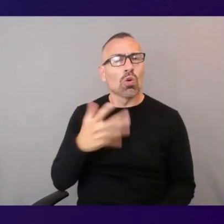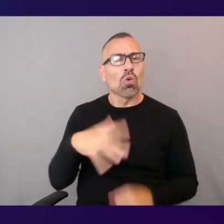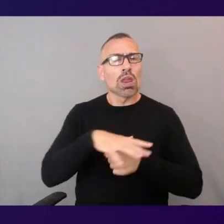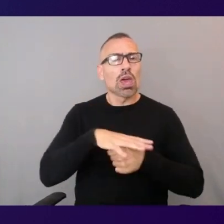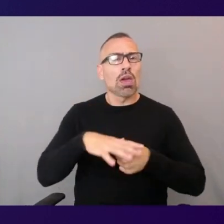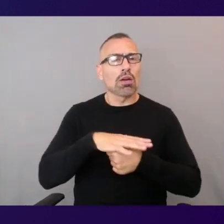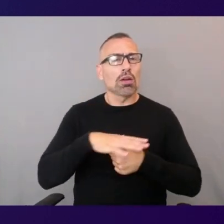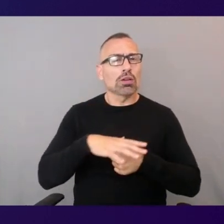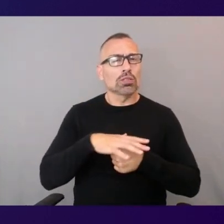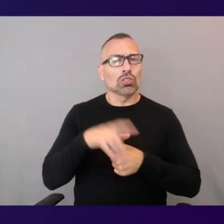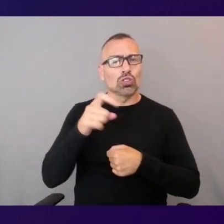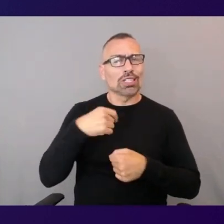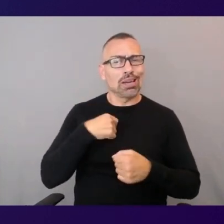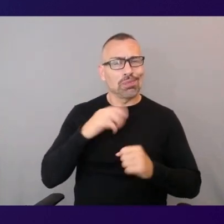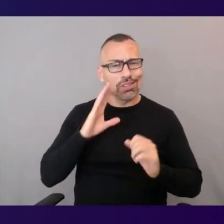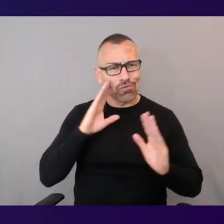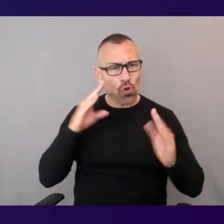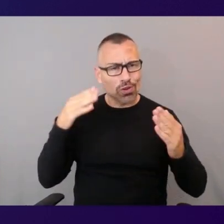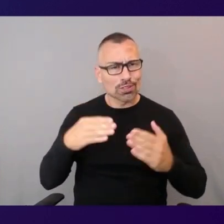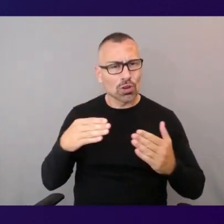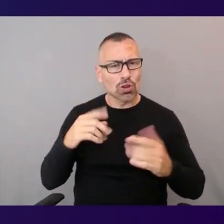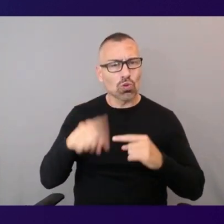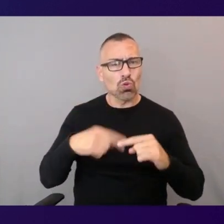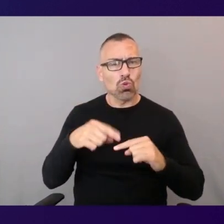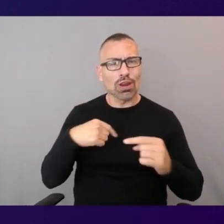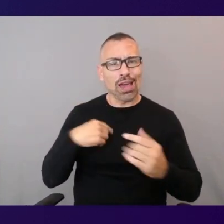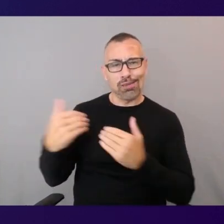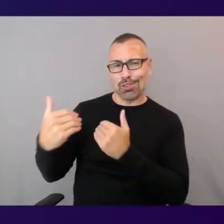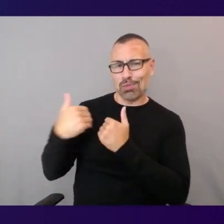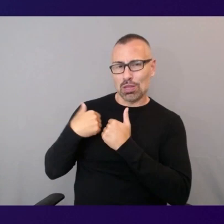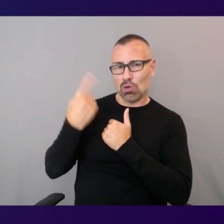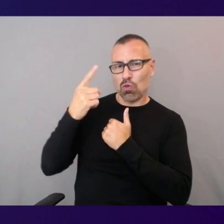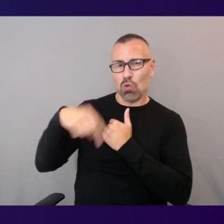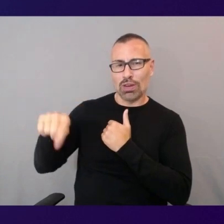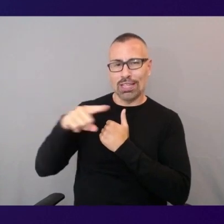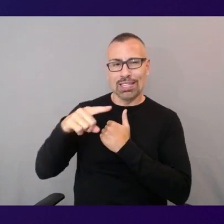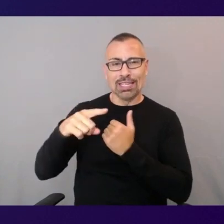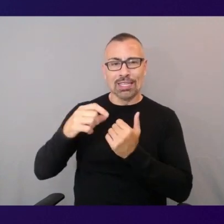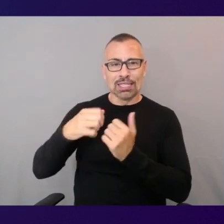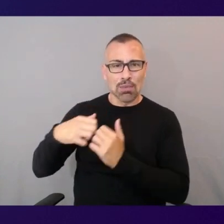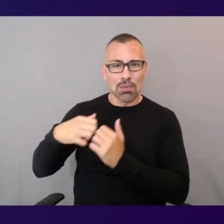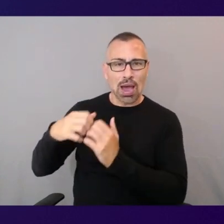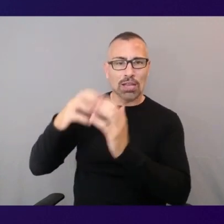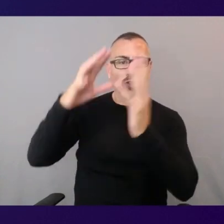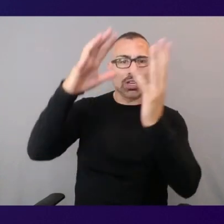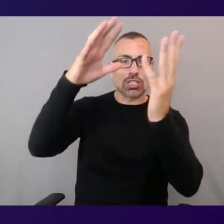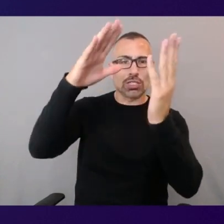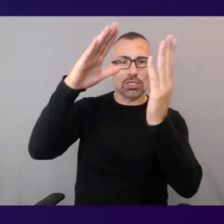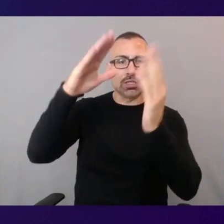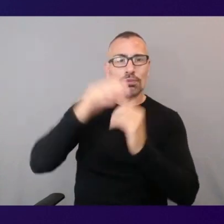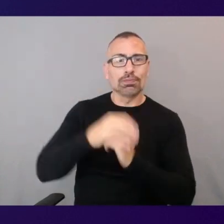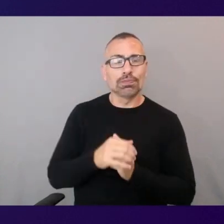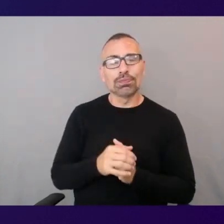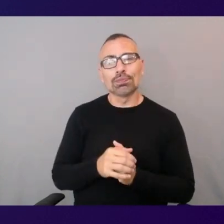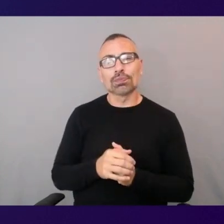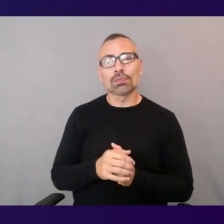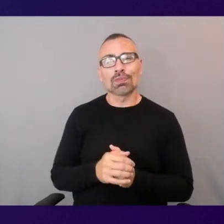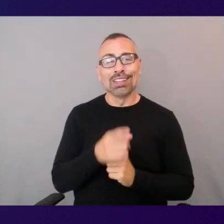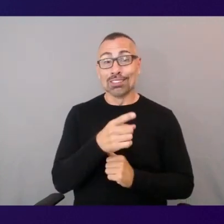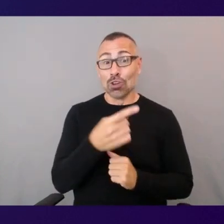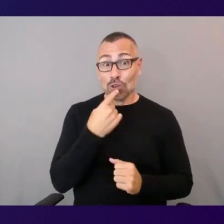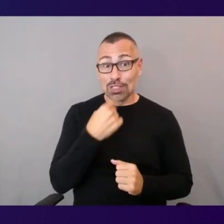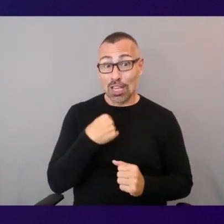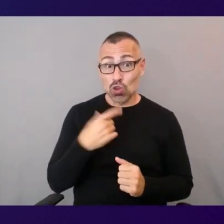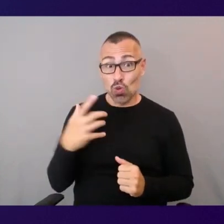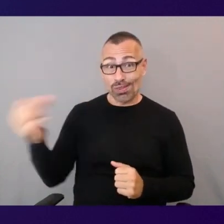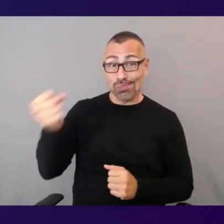be focused on when I'm responsible for one of these migrations? So as you say, you're going to pull me into this world. Well, and now